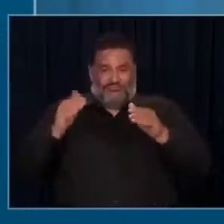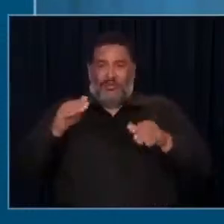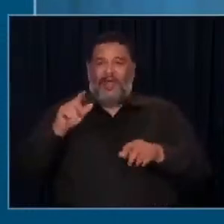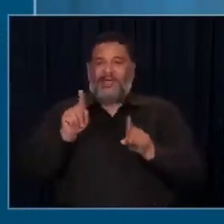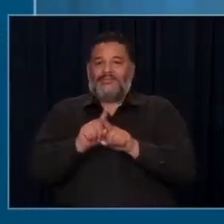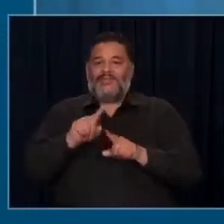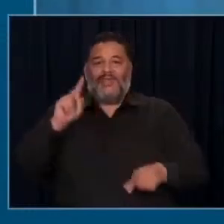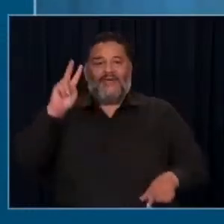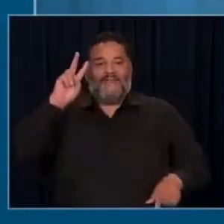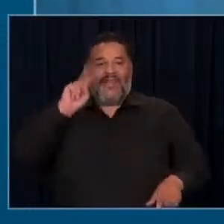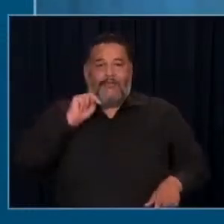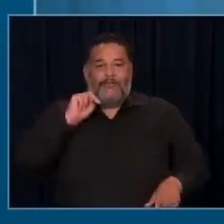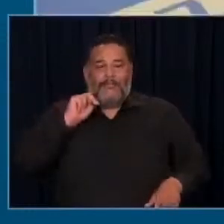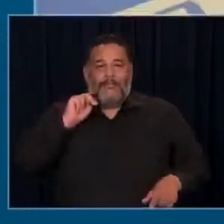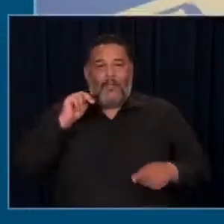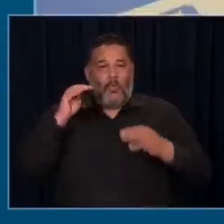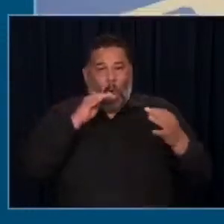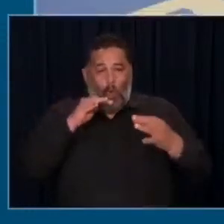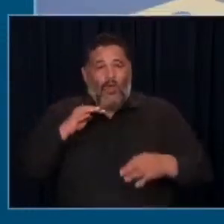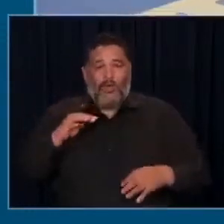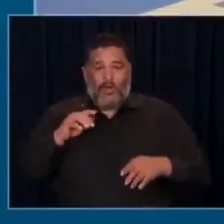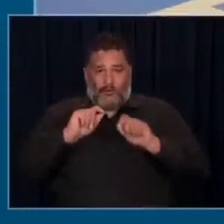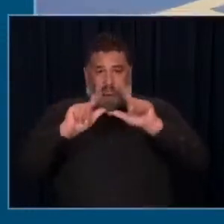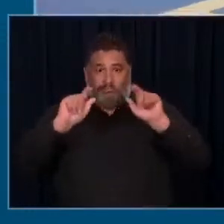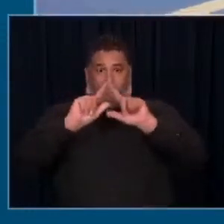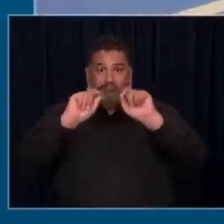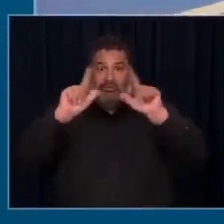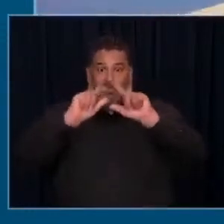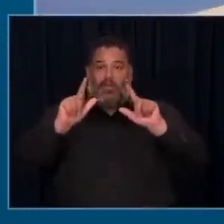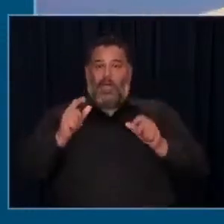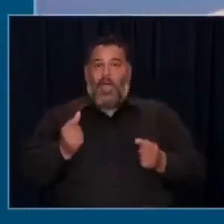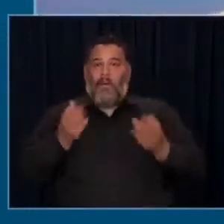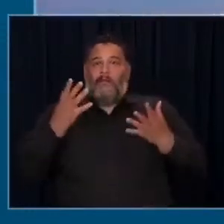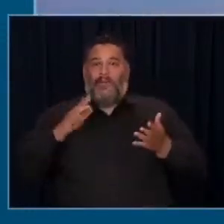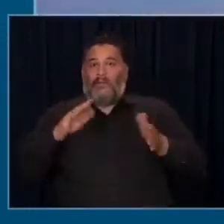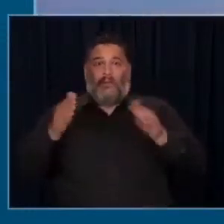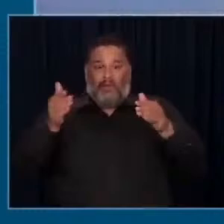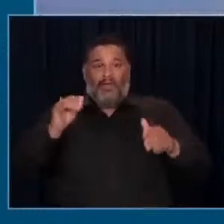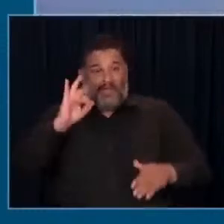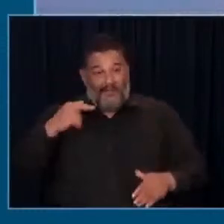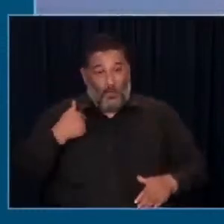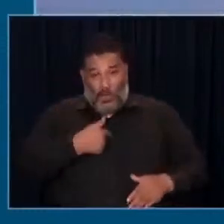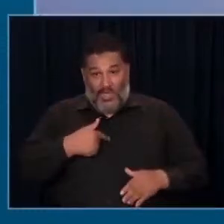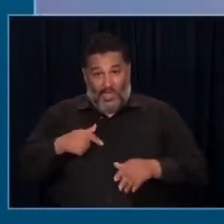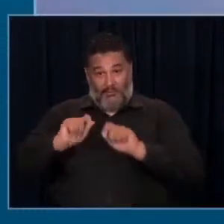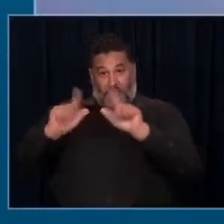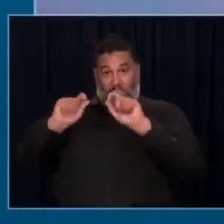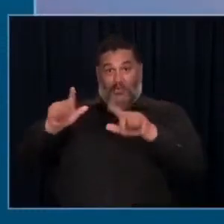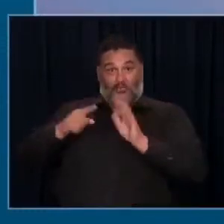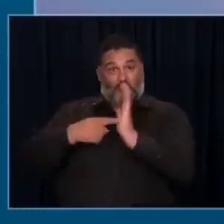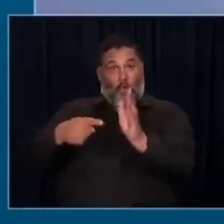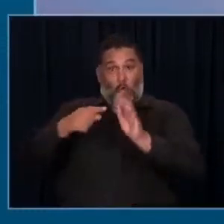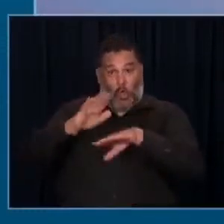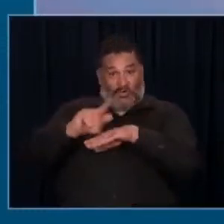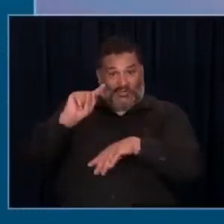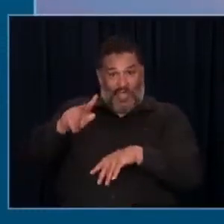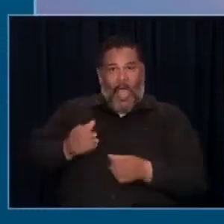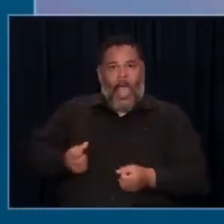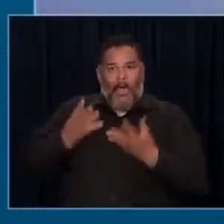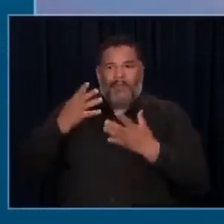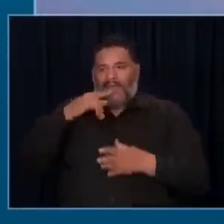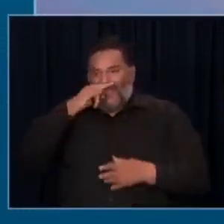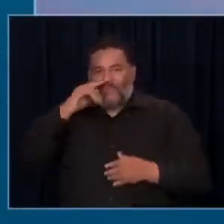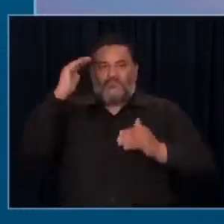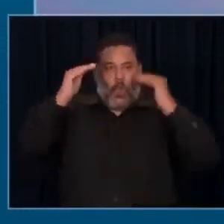day. If we flashed every day the amount of kids and adults that are dying of fentanyl poisoning